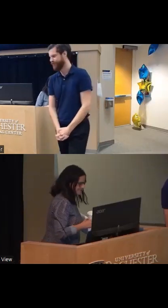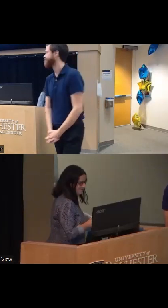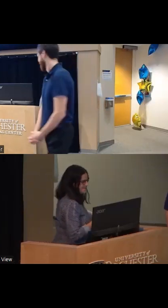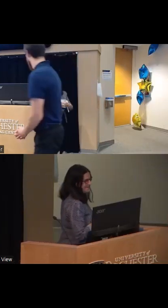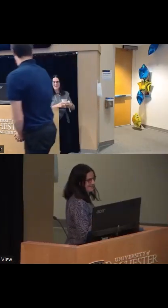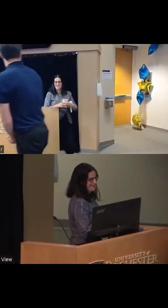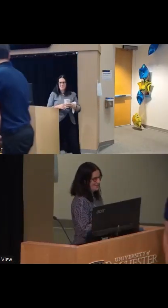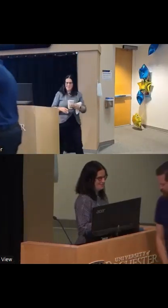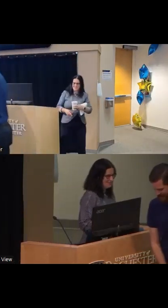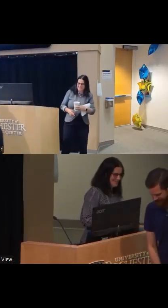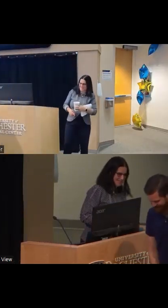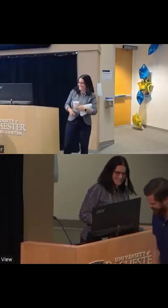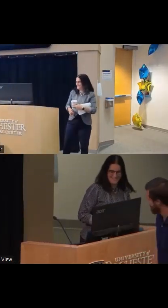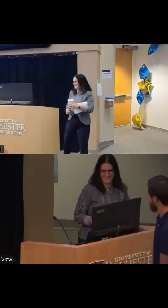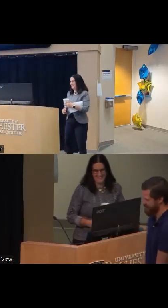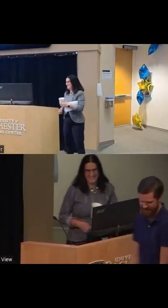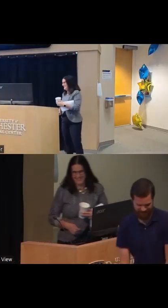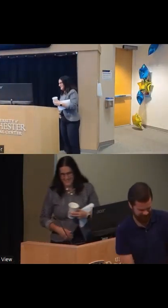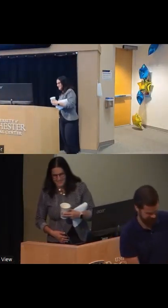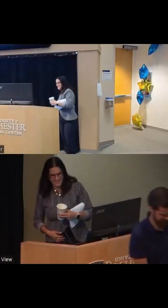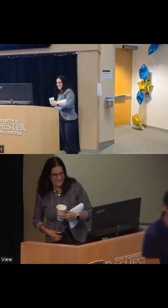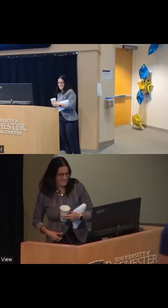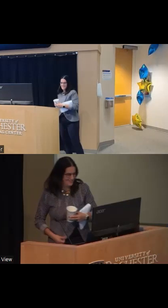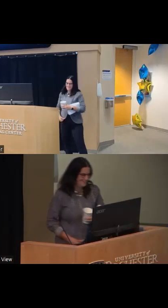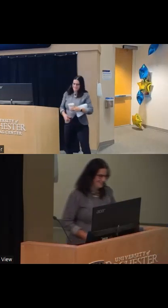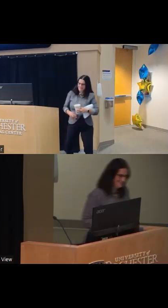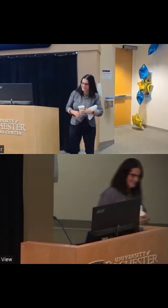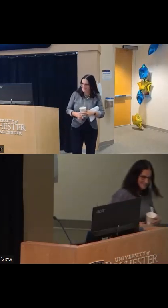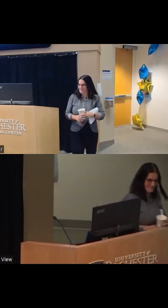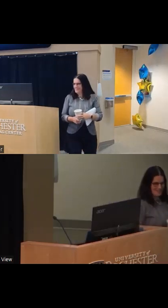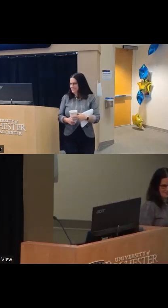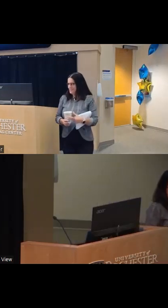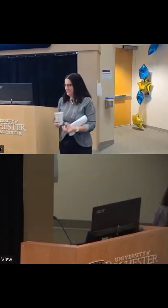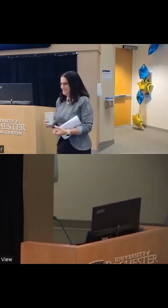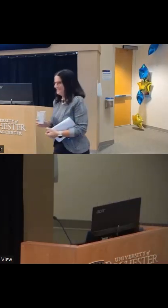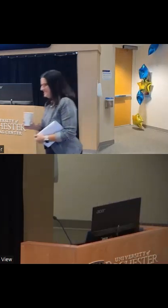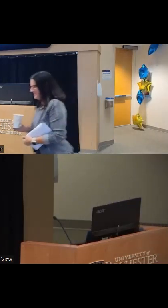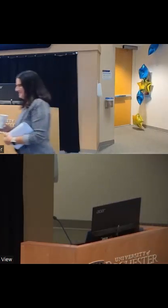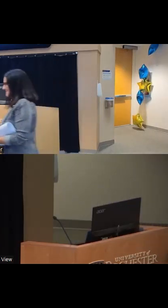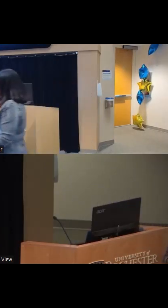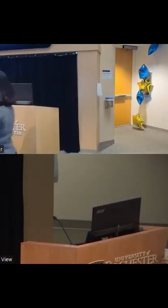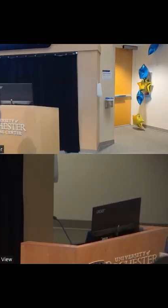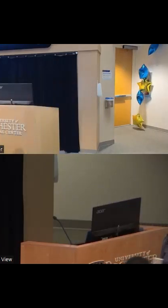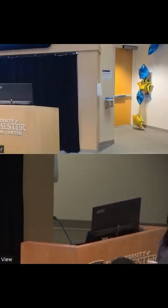Thank you so much. I really appreciate it. No problem. Thank you. Thank you very much.